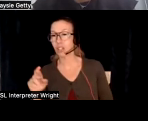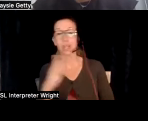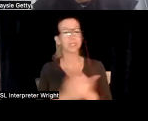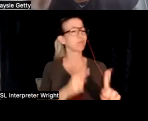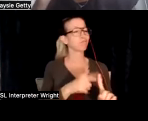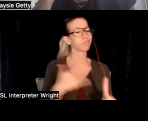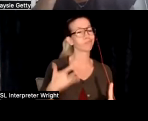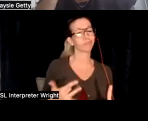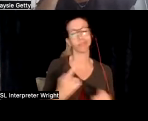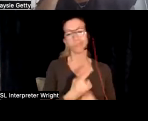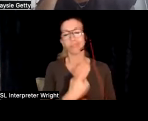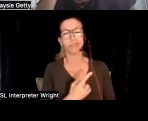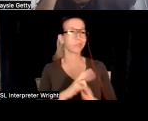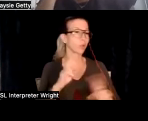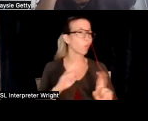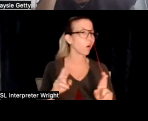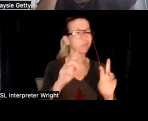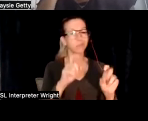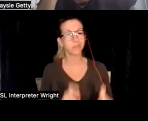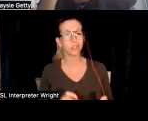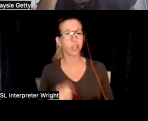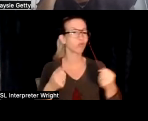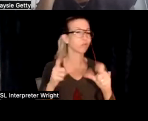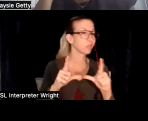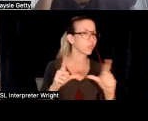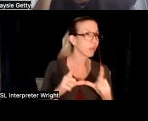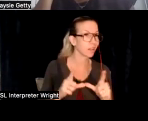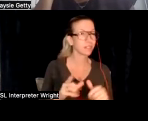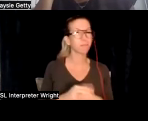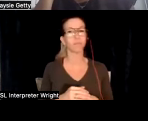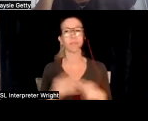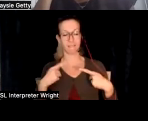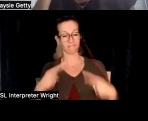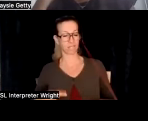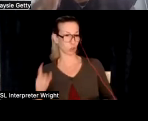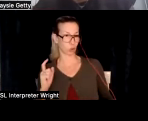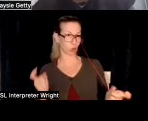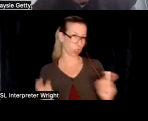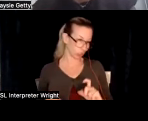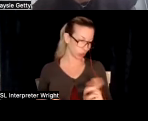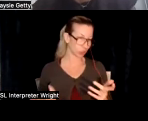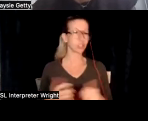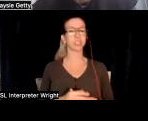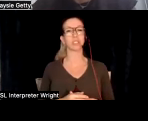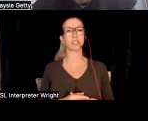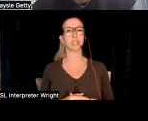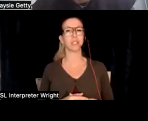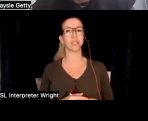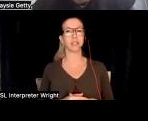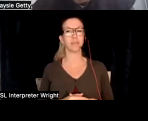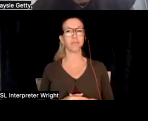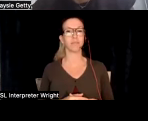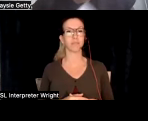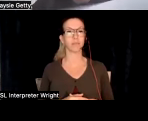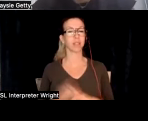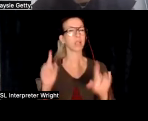events, getting ready for a test, getting your driver's license, the physical changes that are stressful around adolescence. They can be